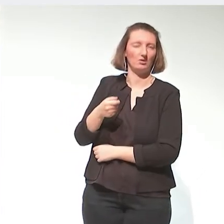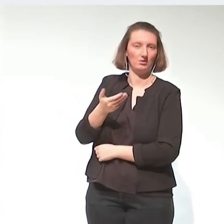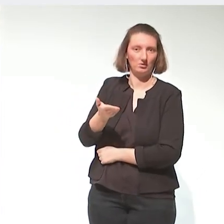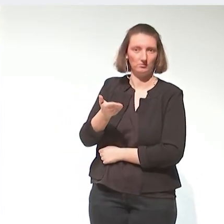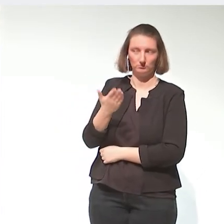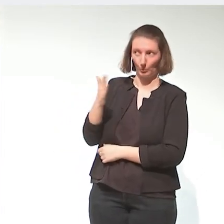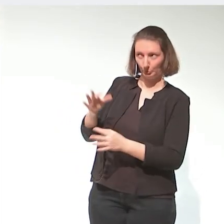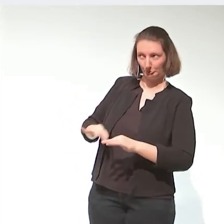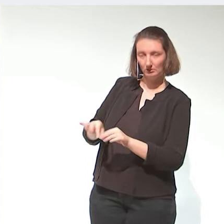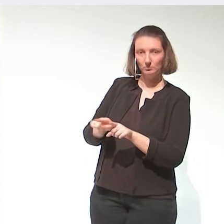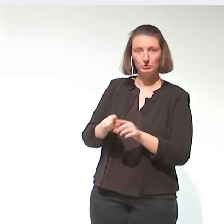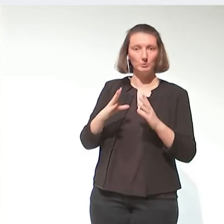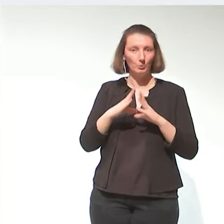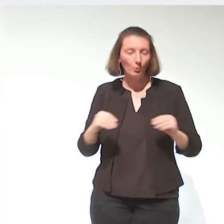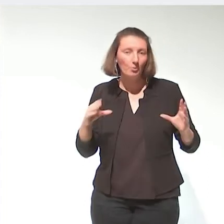Slovakia,